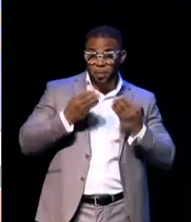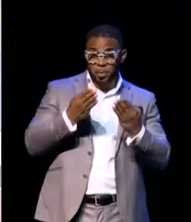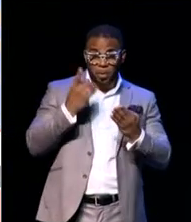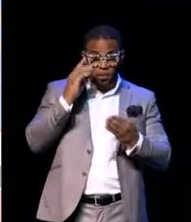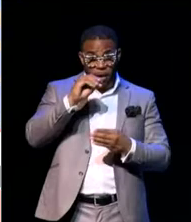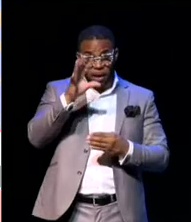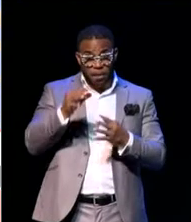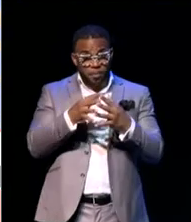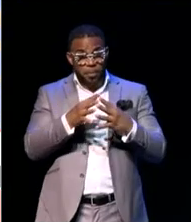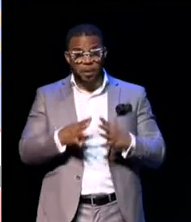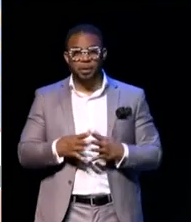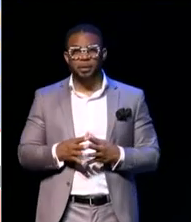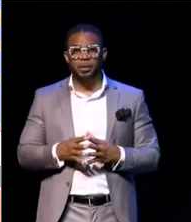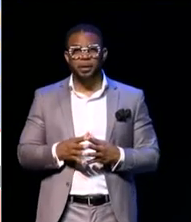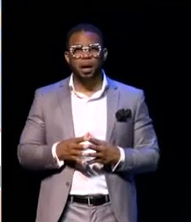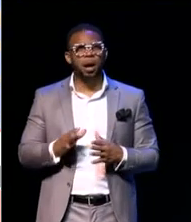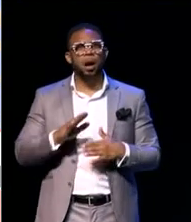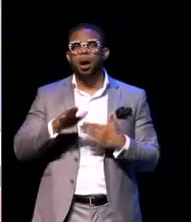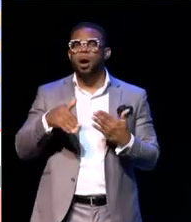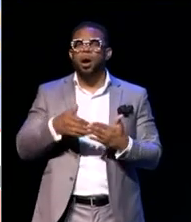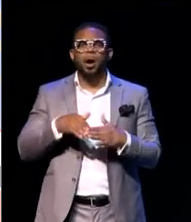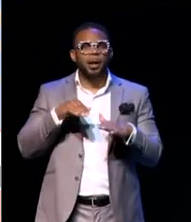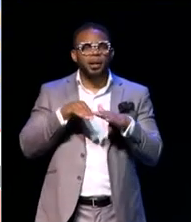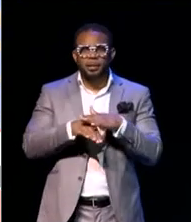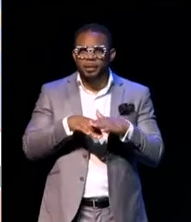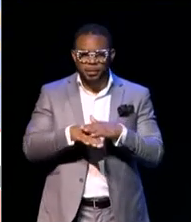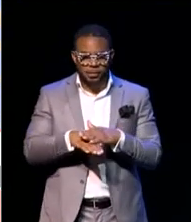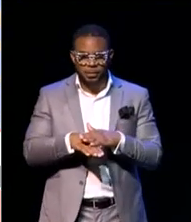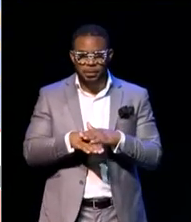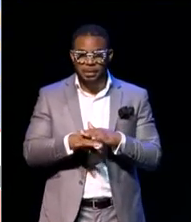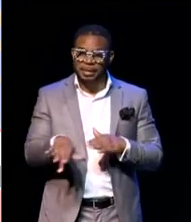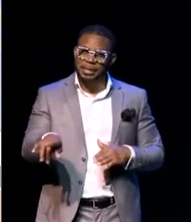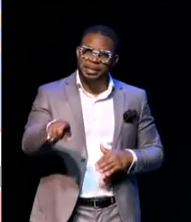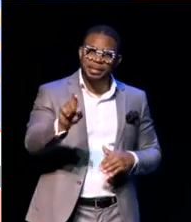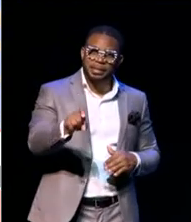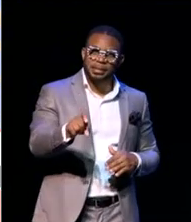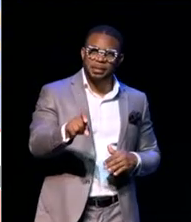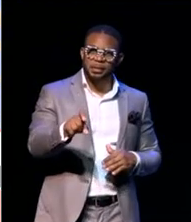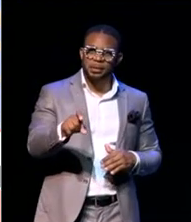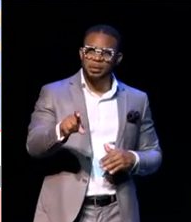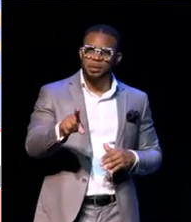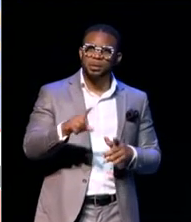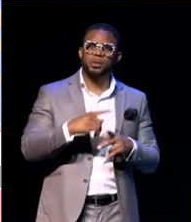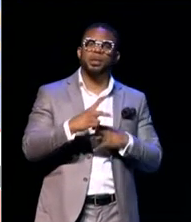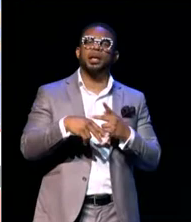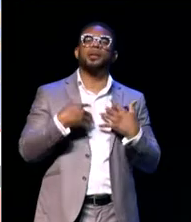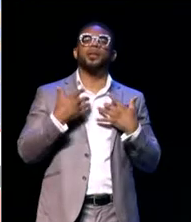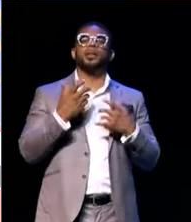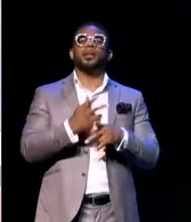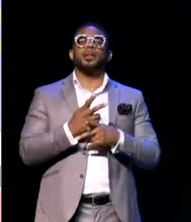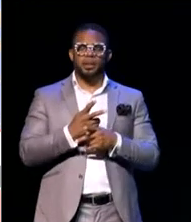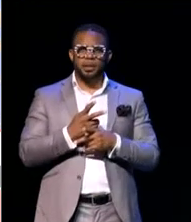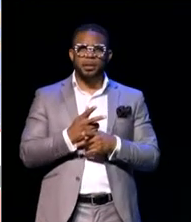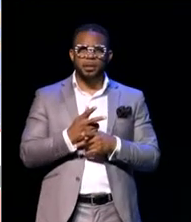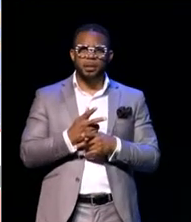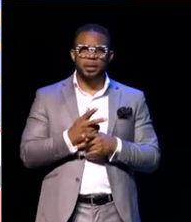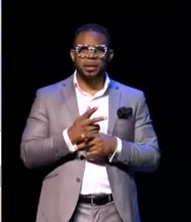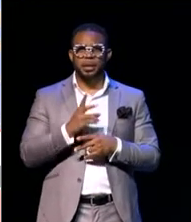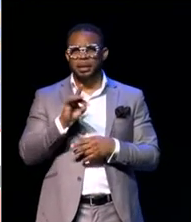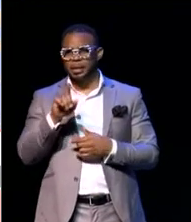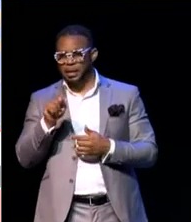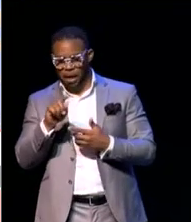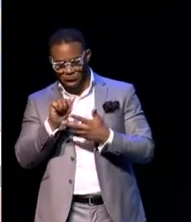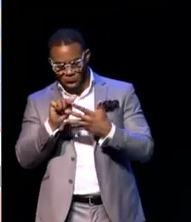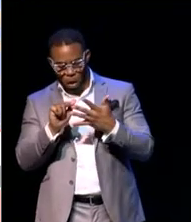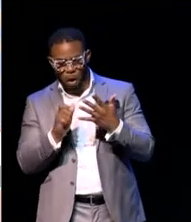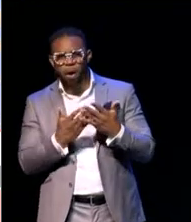for African Americans all of the access that they need to the kind of health care, diet, all